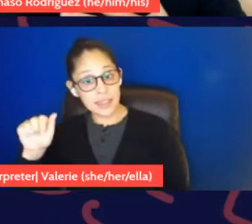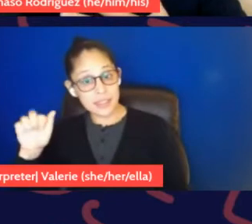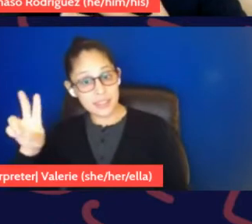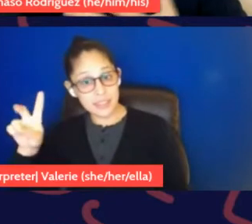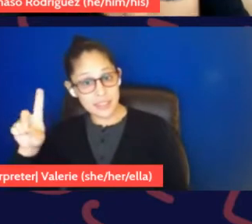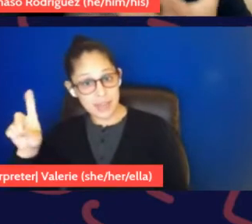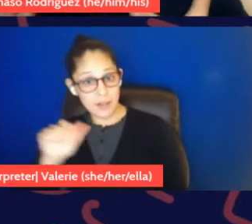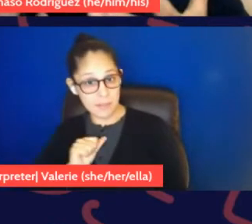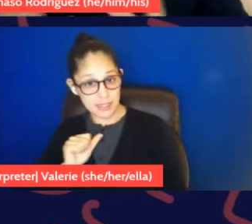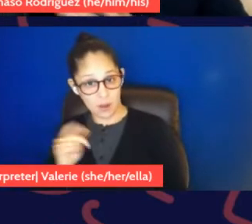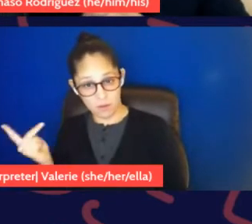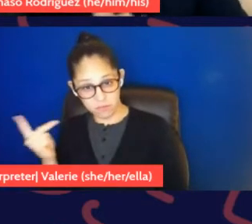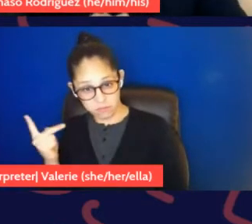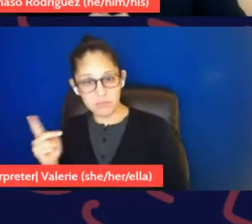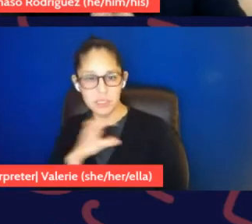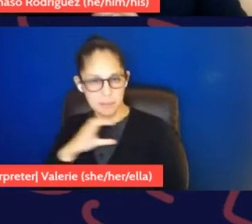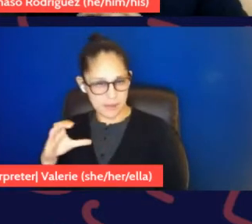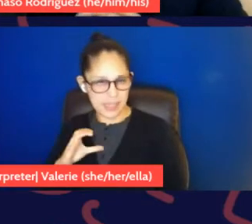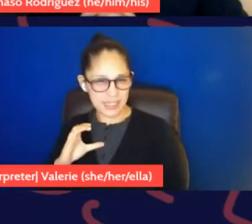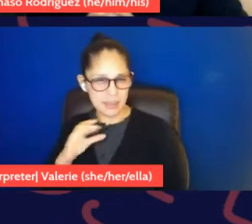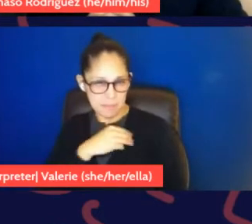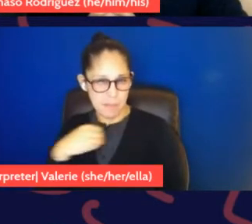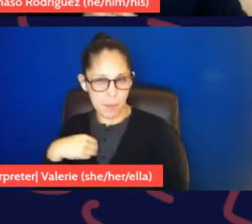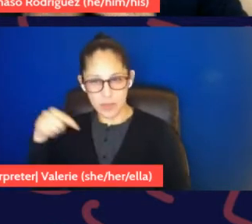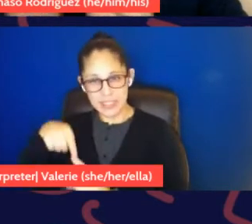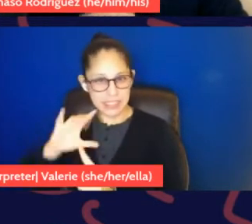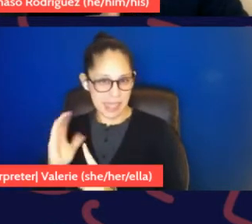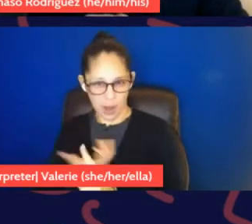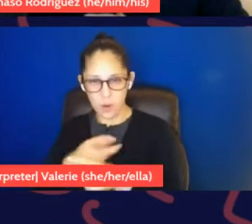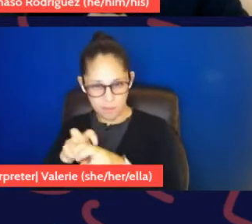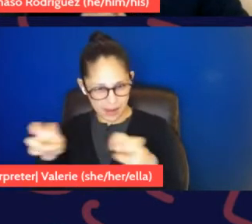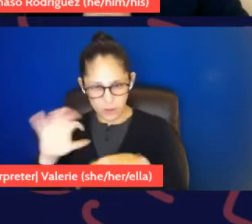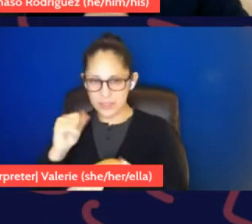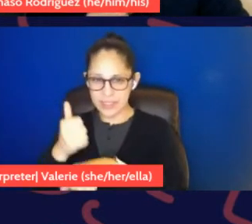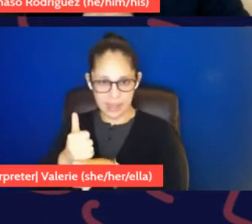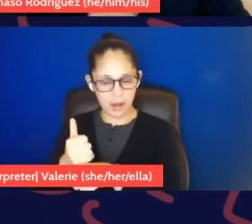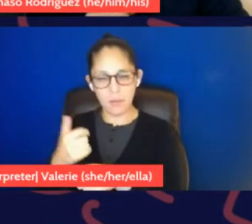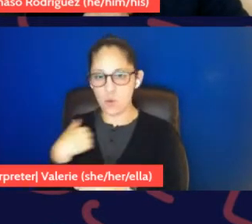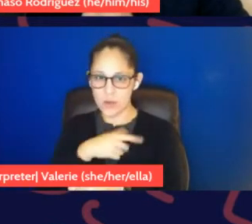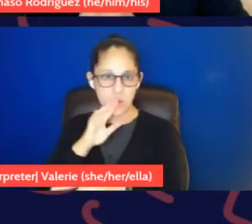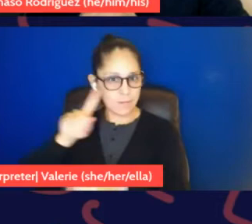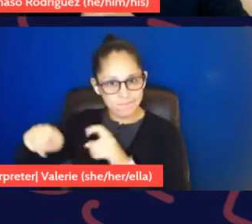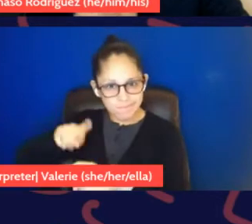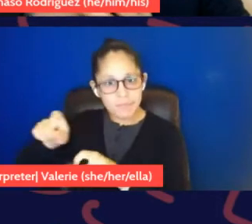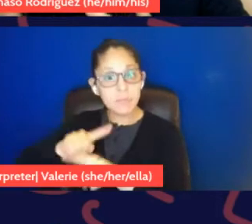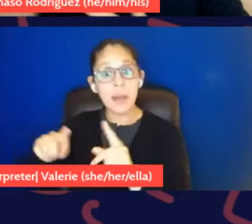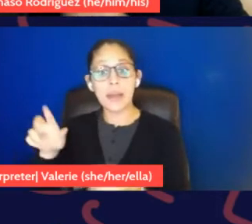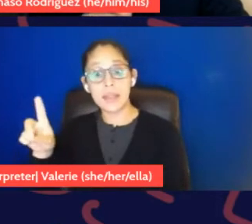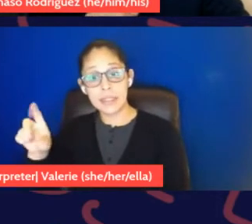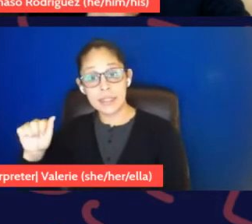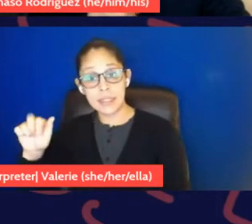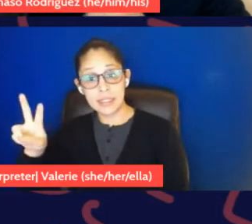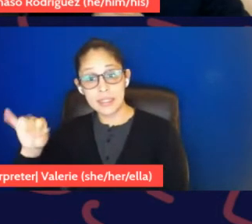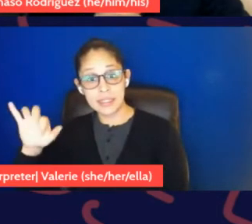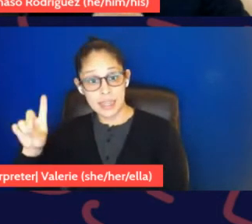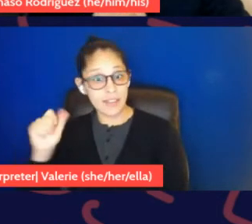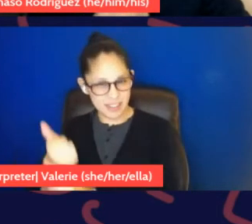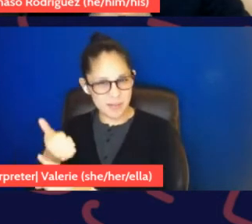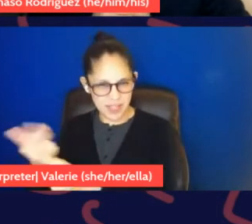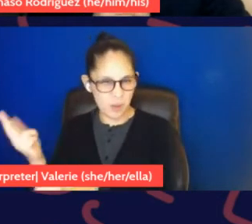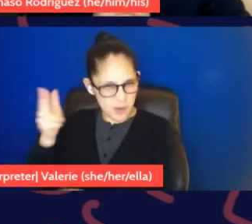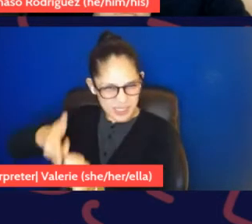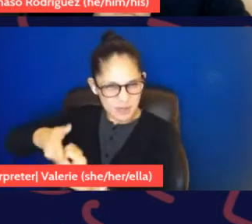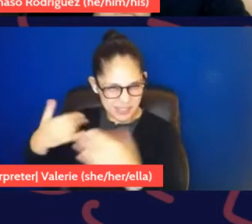who, this was our panel that we talked about, you know, what our questions were going to be. So, but David's going to play the role of participant